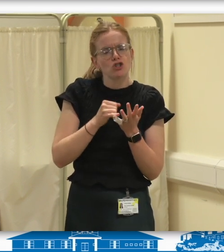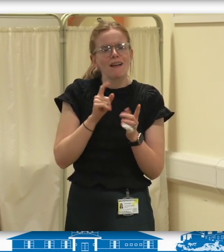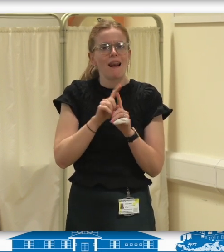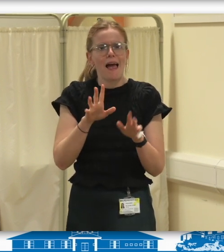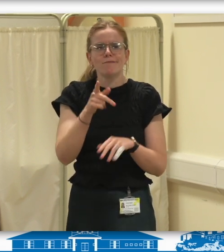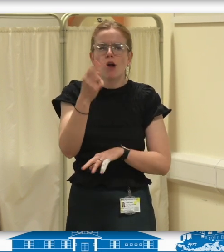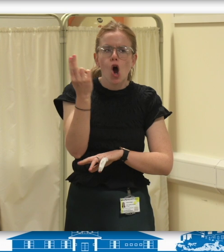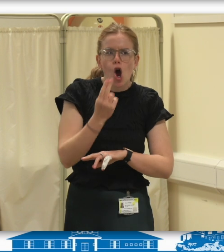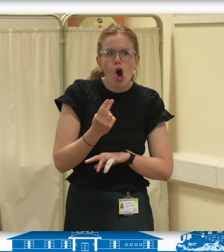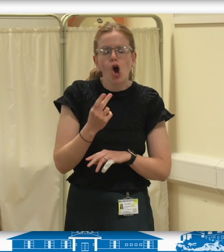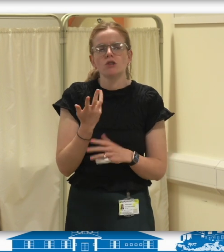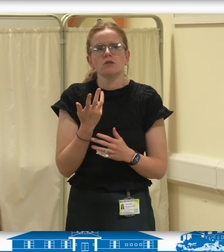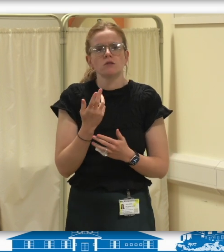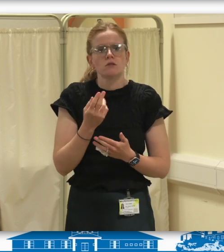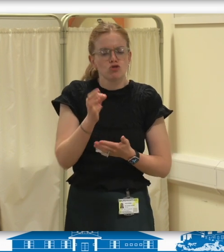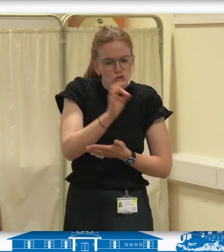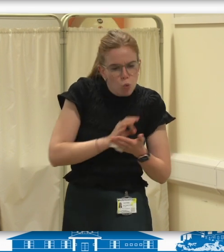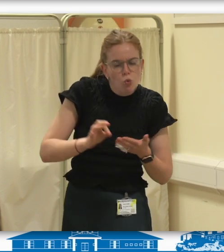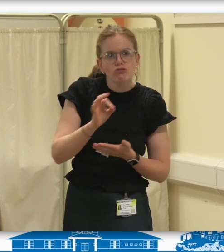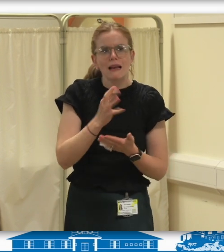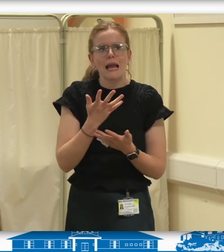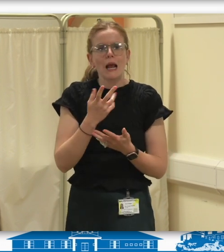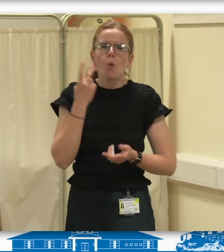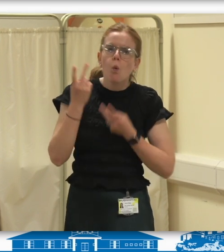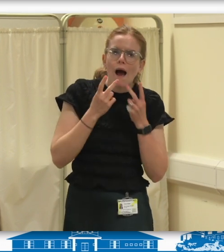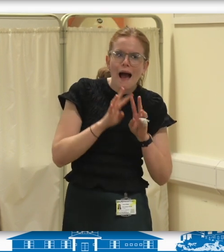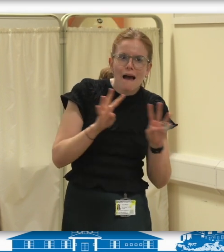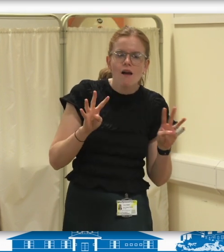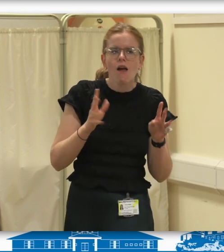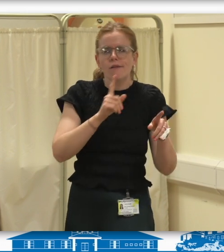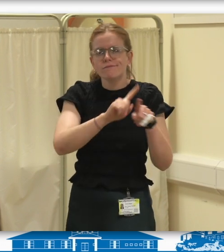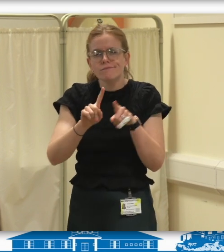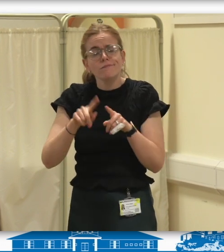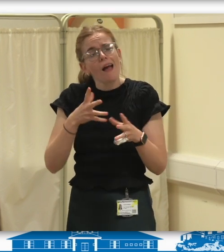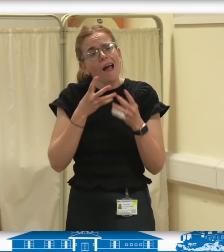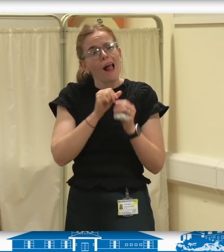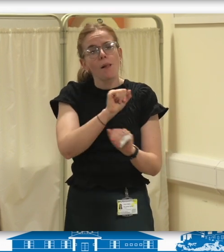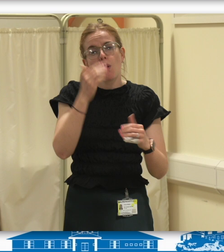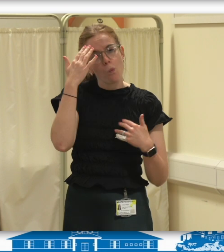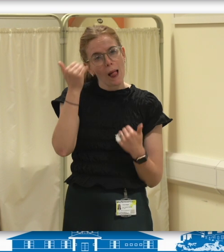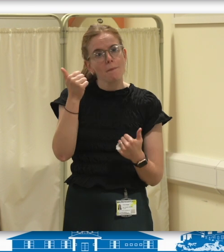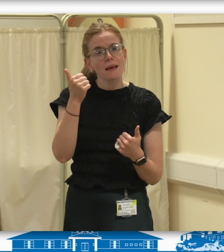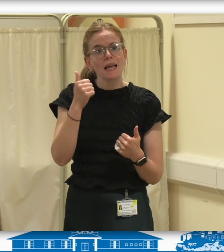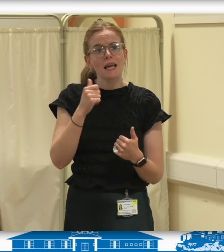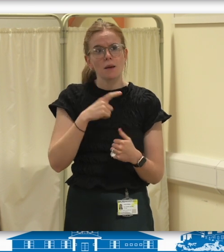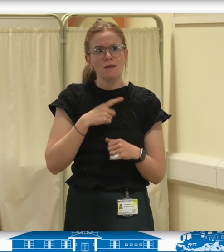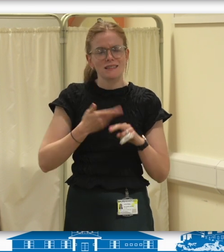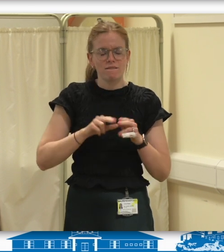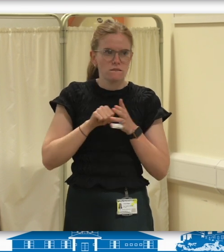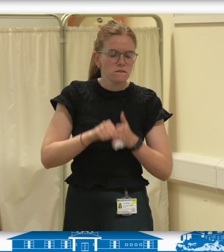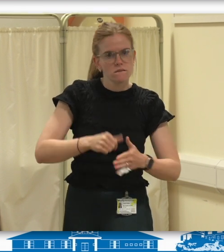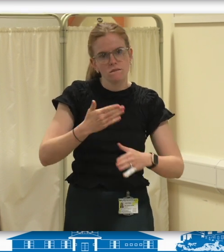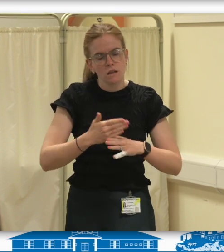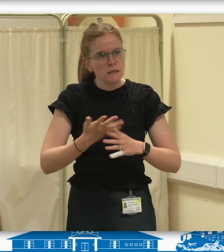drawing classes, a choir, to help staff with their well-being and to unwind after busy and difficult